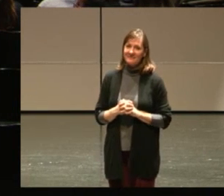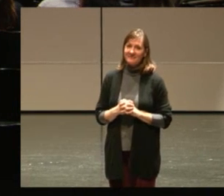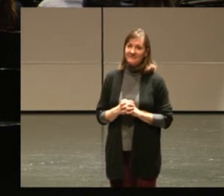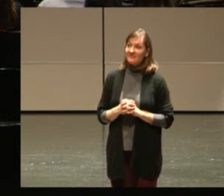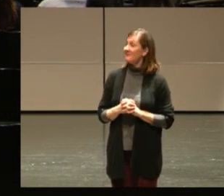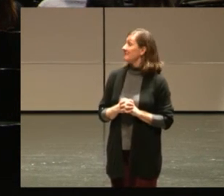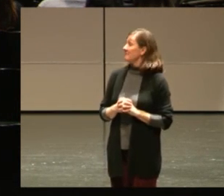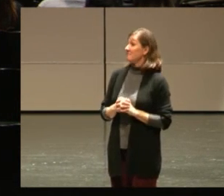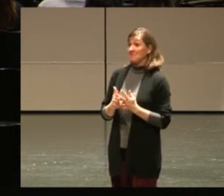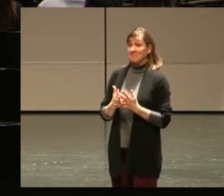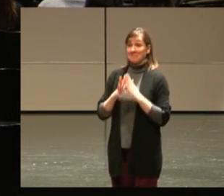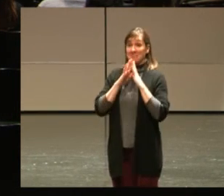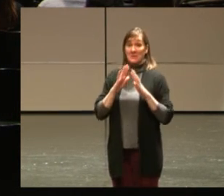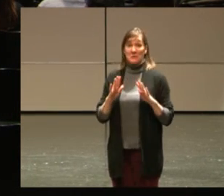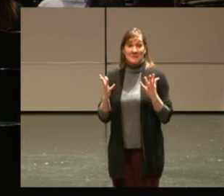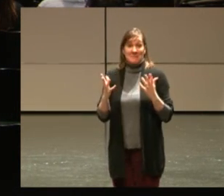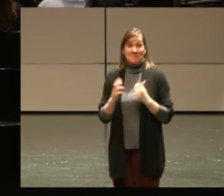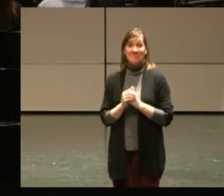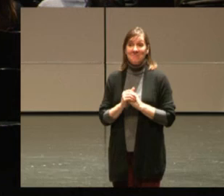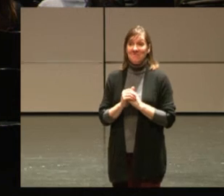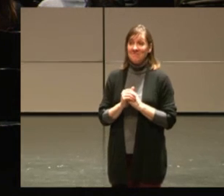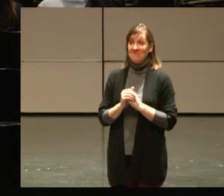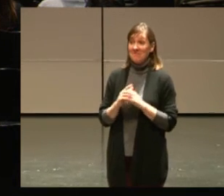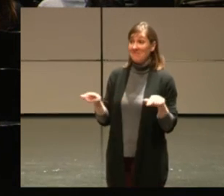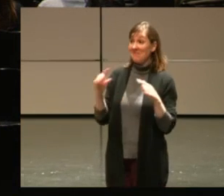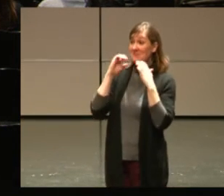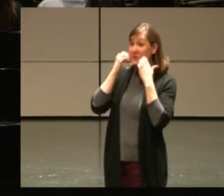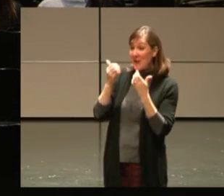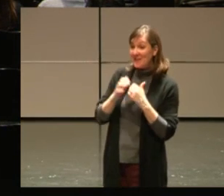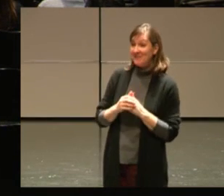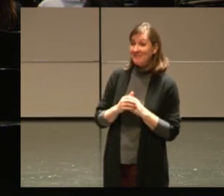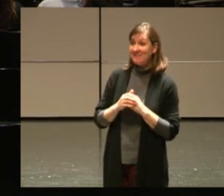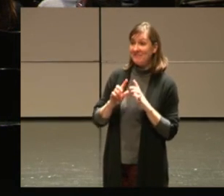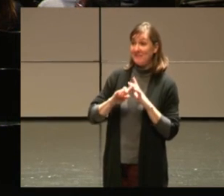Well, we're all shy. It's the beginning of the year.